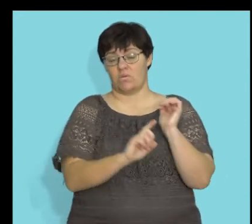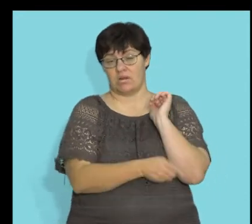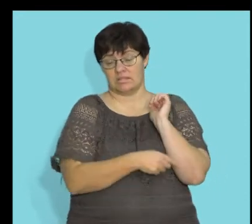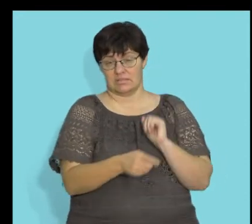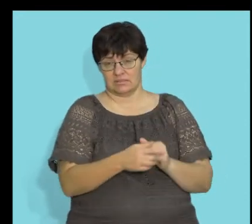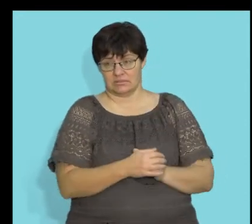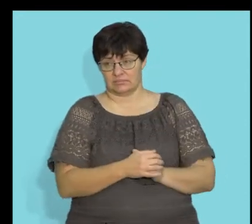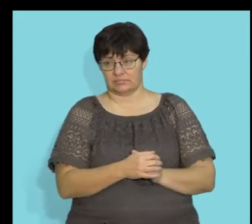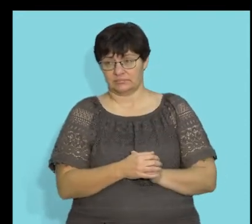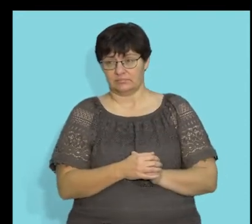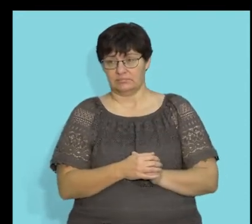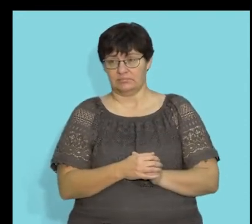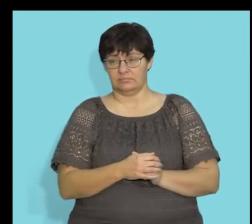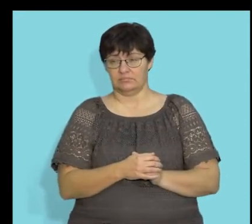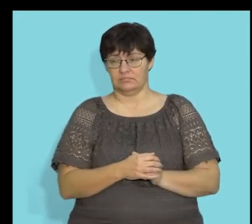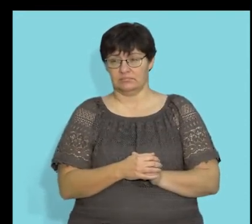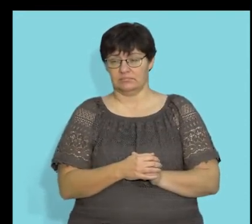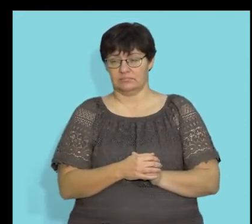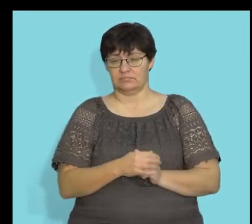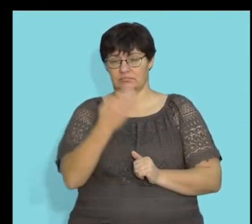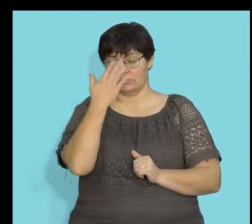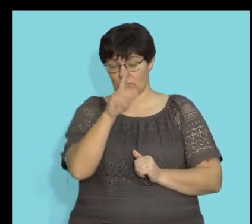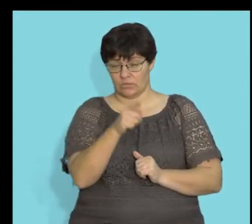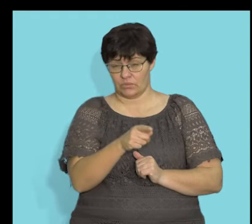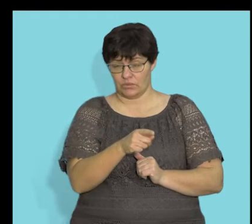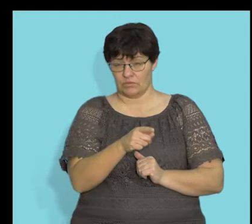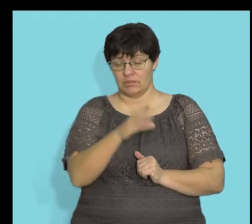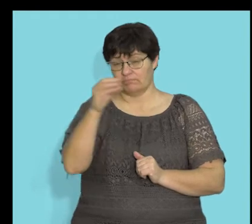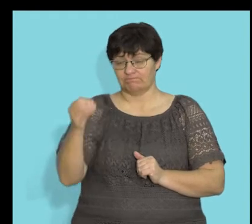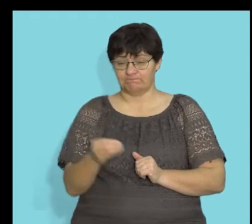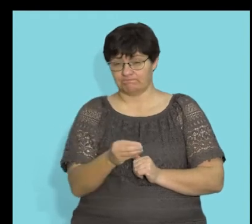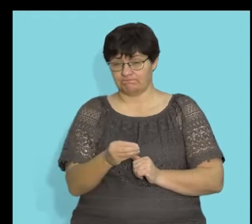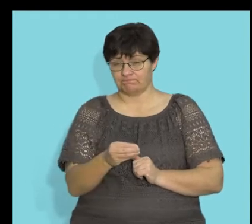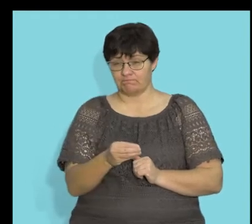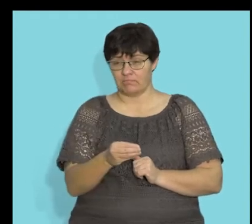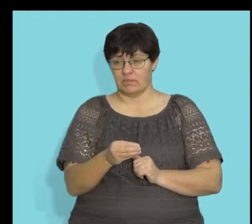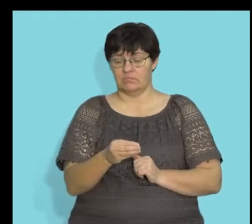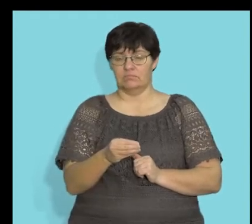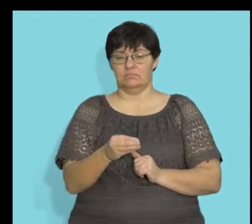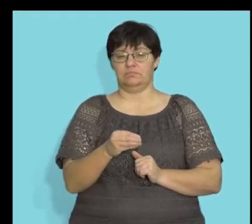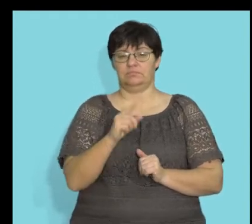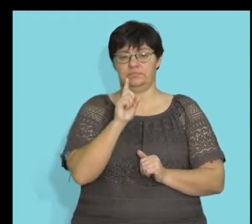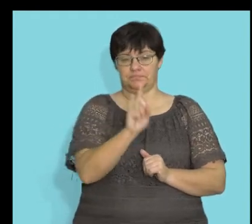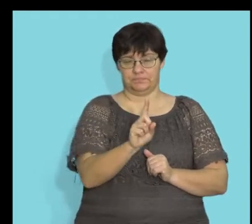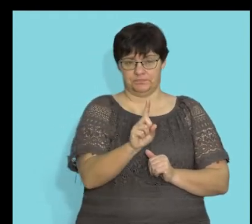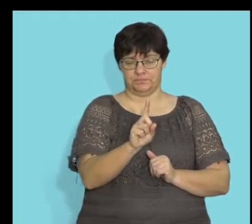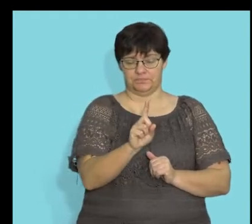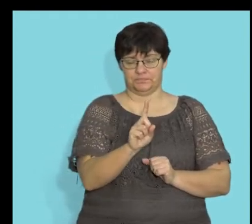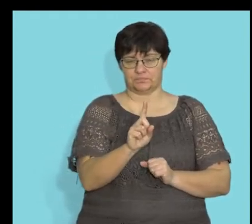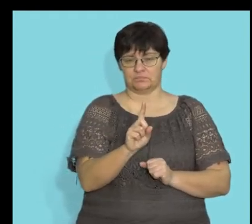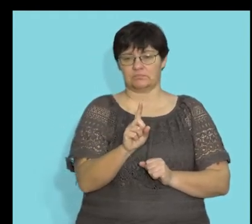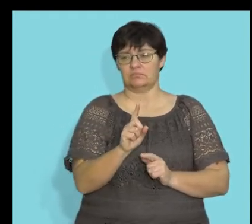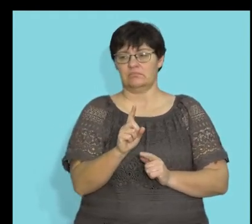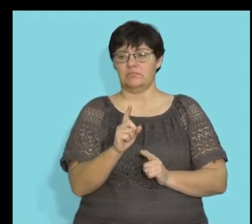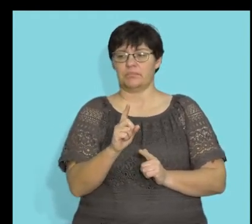term. So we know that if I substitute in n is equal to 1, that is